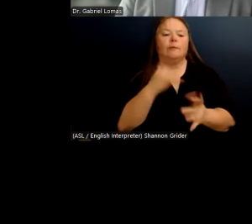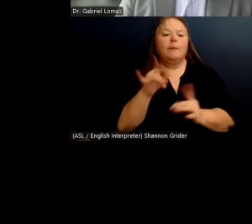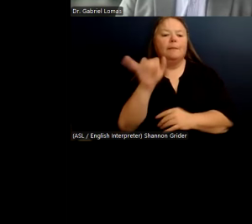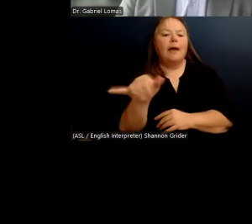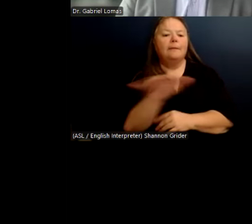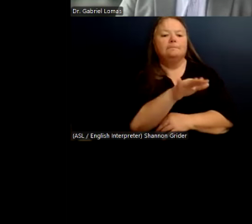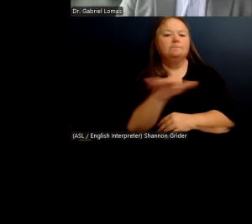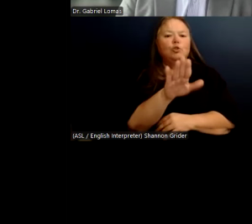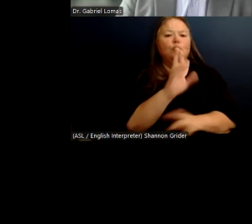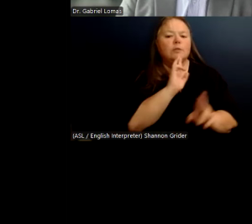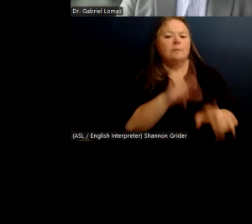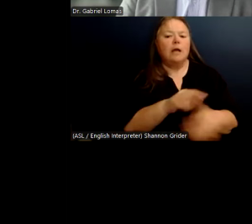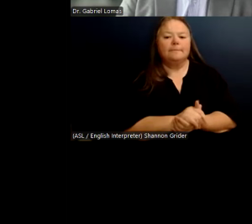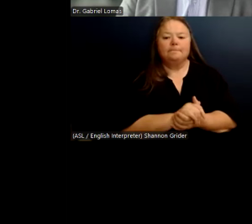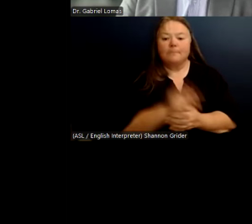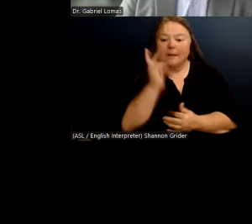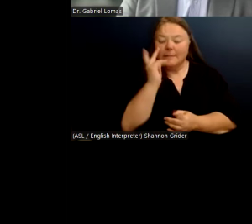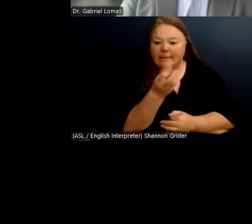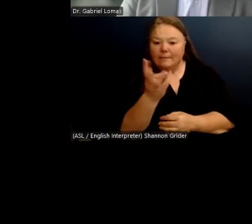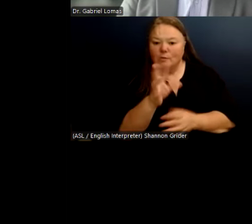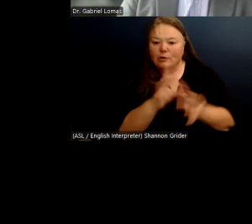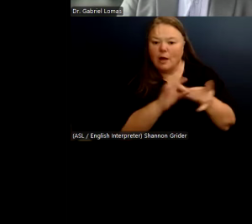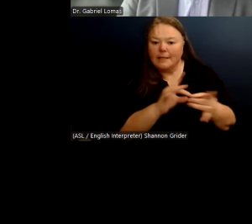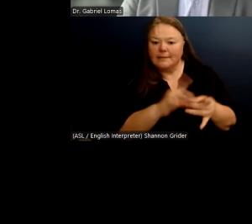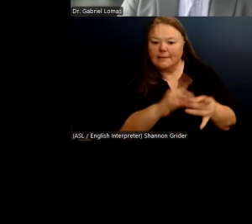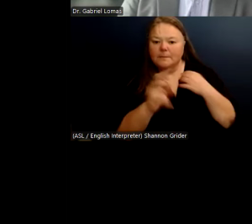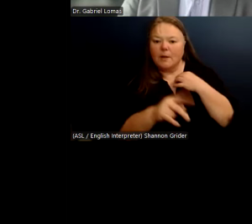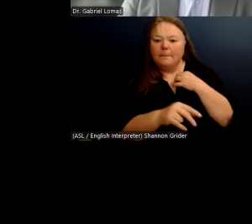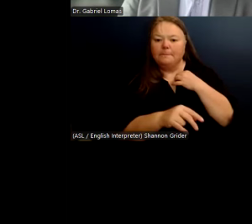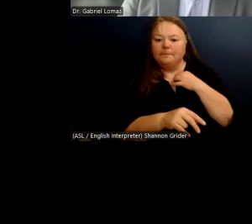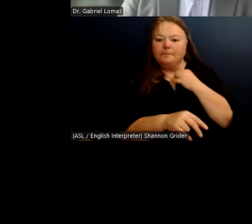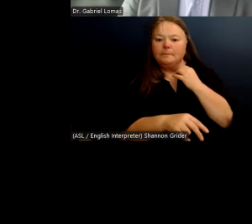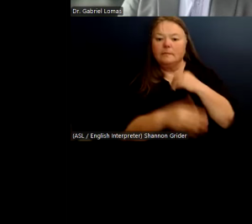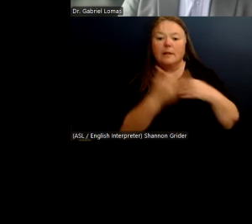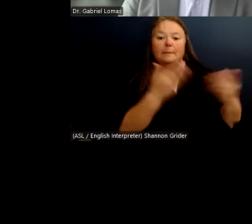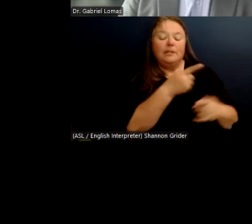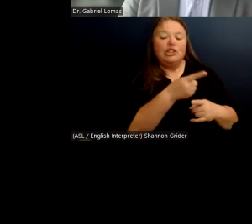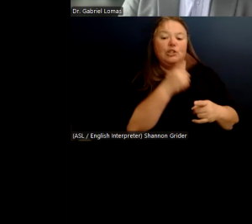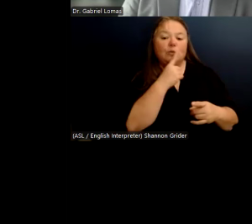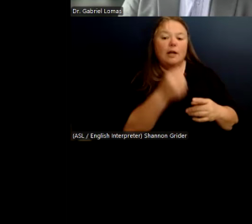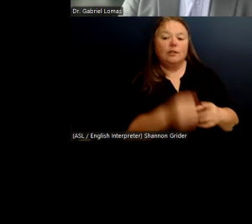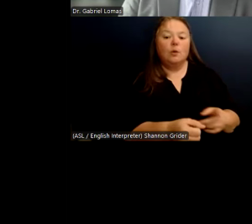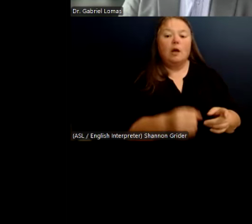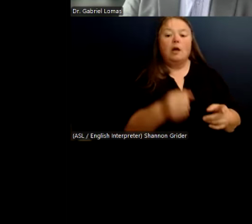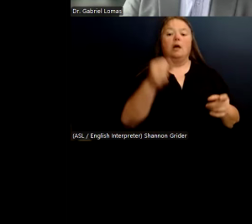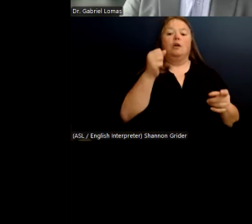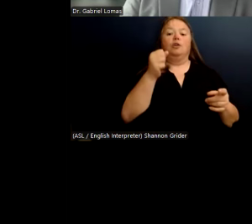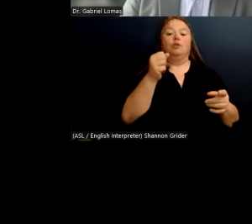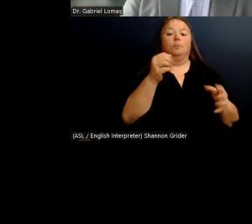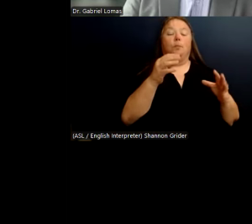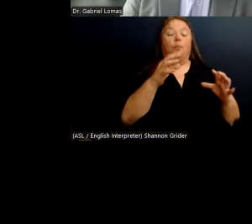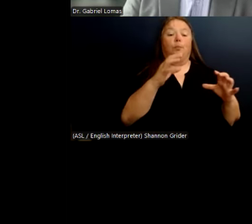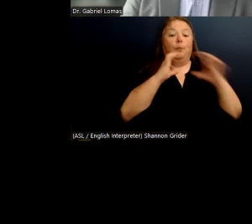All right, I just see one comment. Oh, here's another one. She might have just been pulling away to try to communicate, but they thought it was